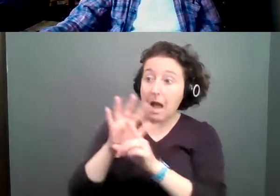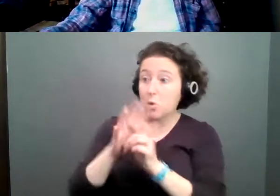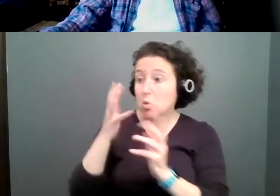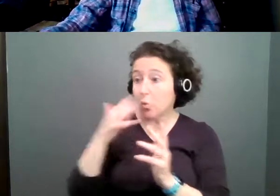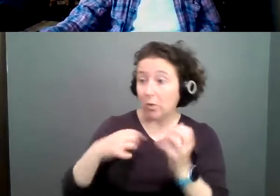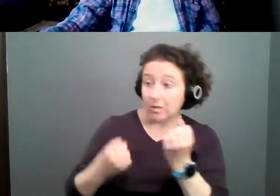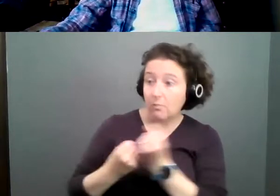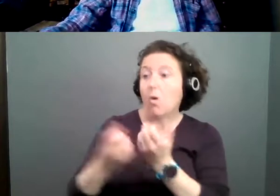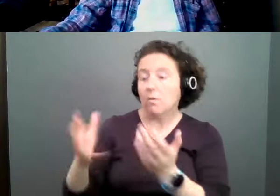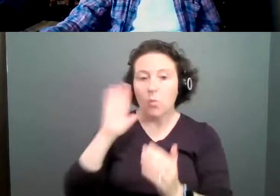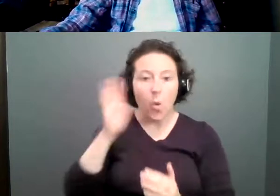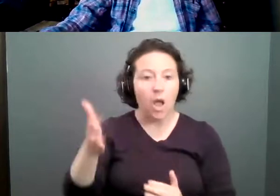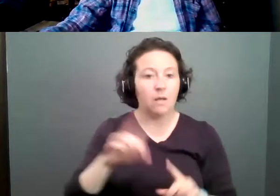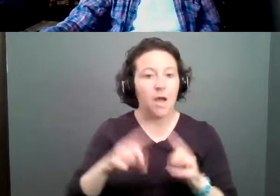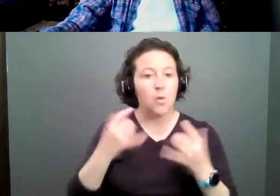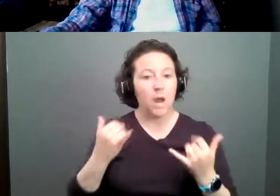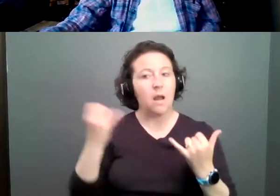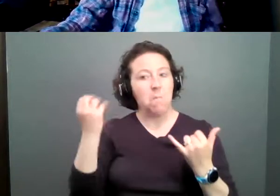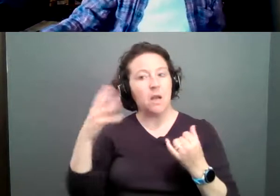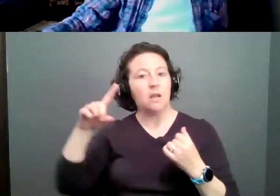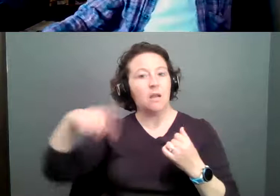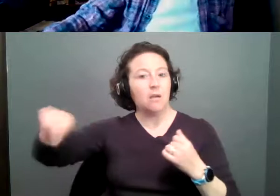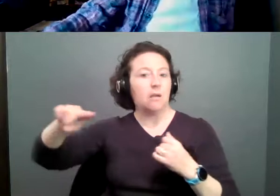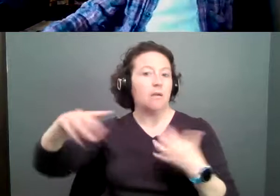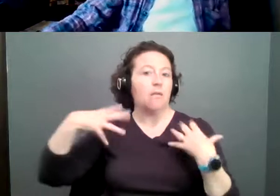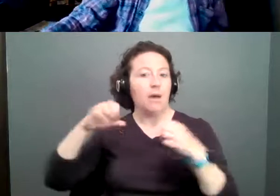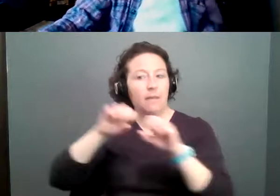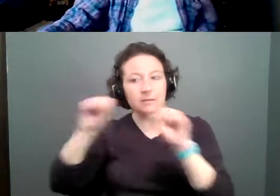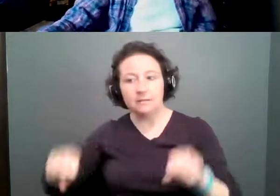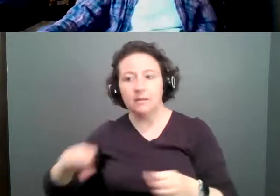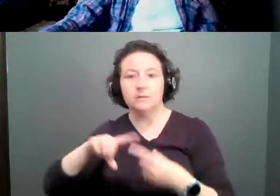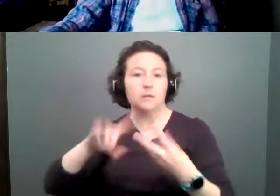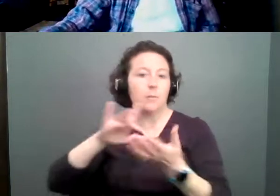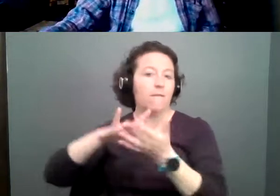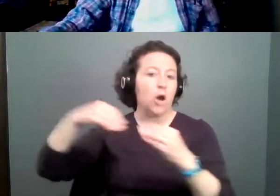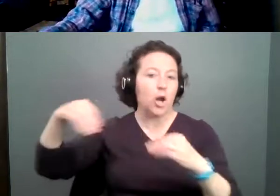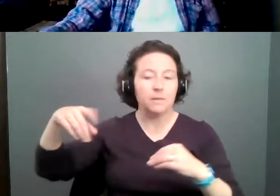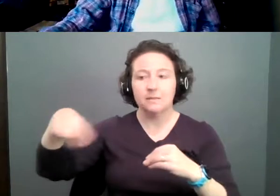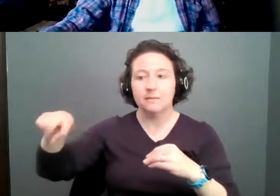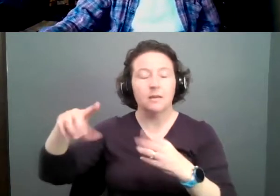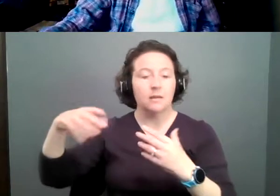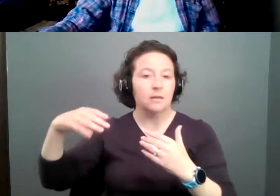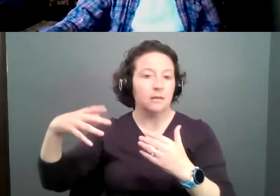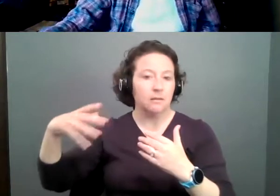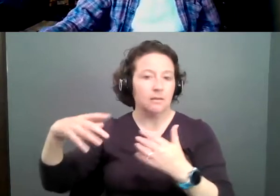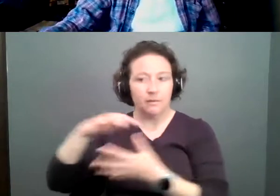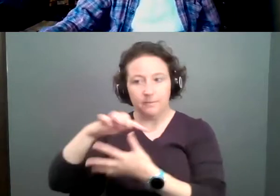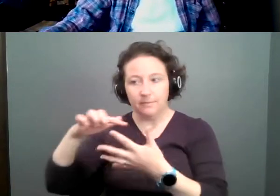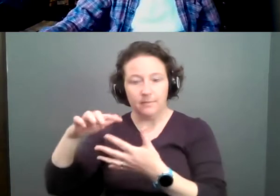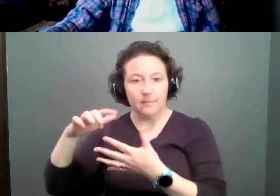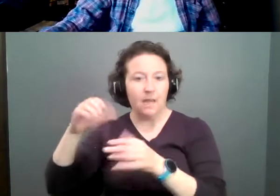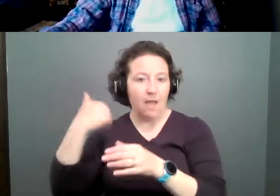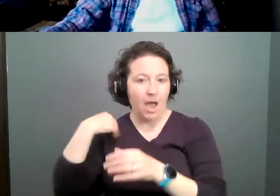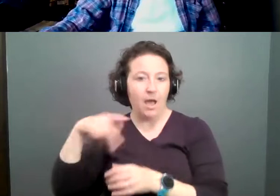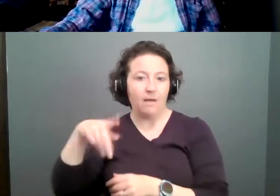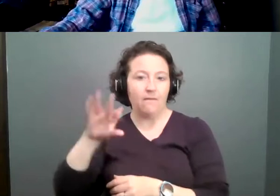we will. But at this time, a number of providers between our health systems as well as our pharmacies are fully vaccinated with those types of vaccines,